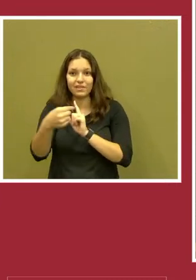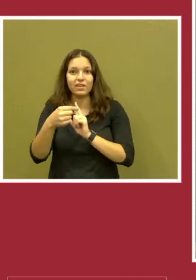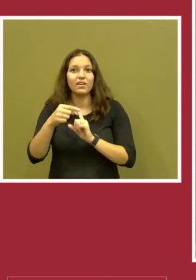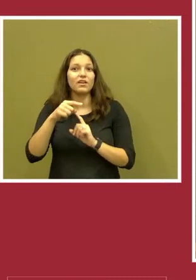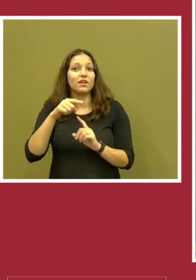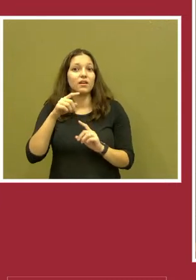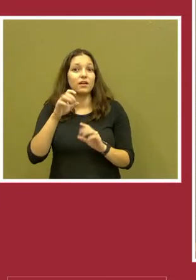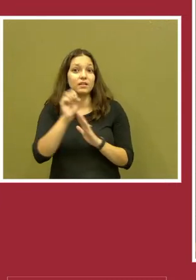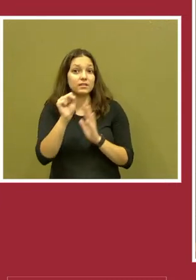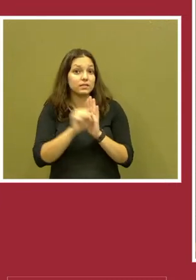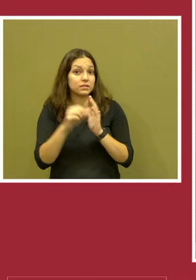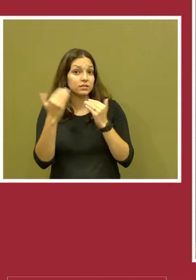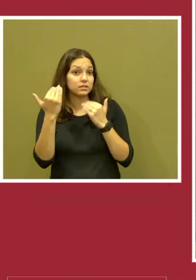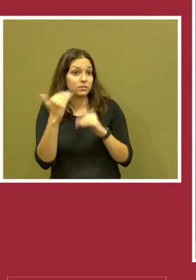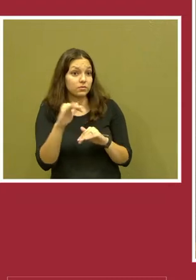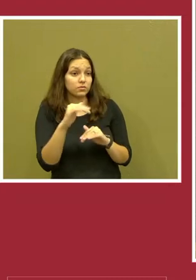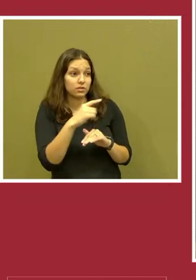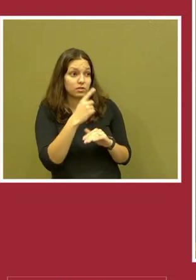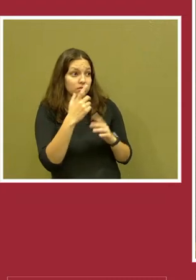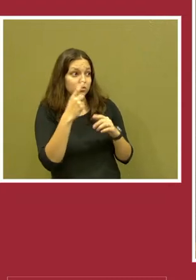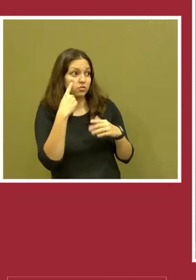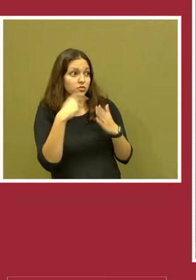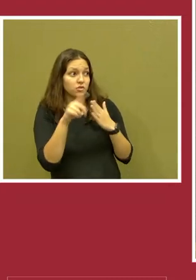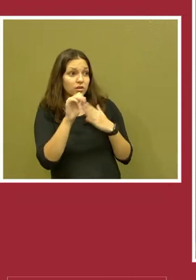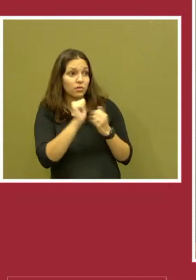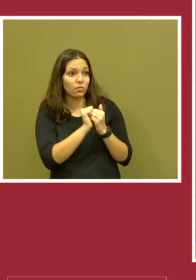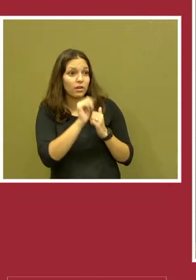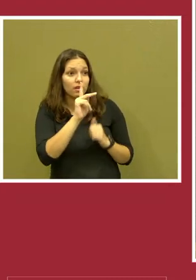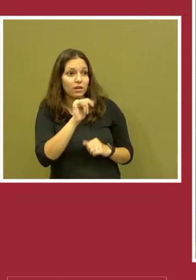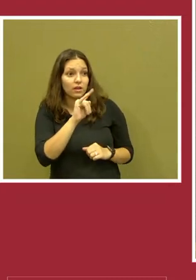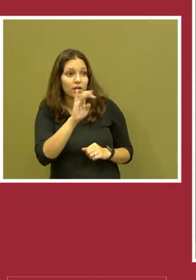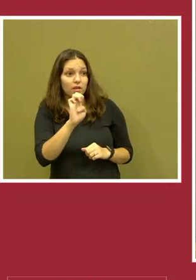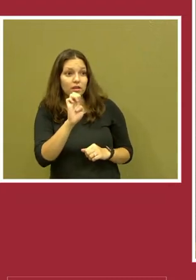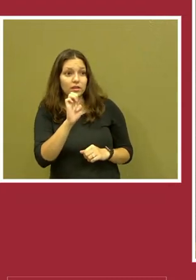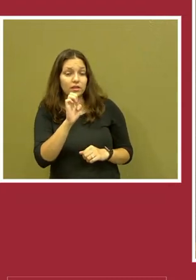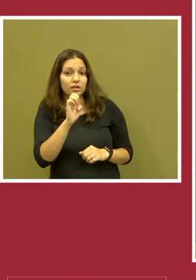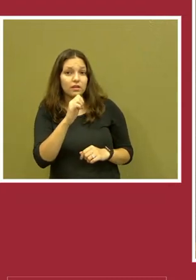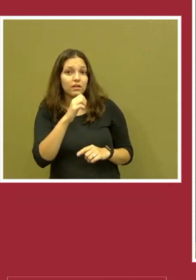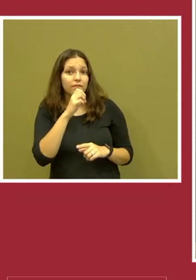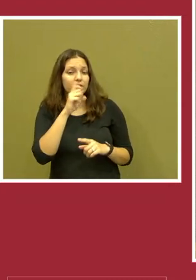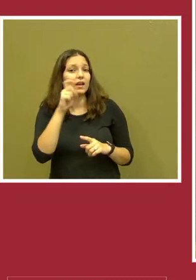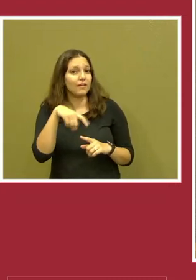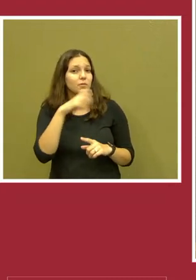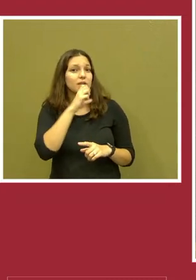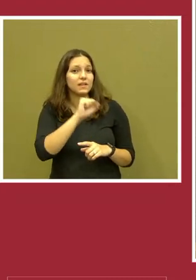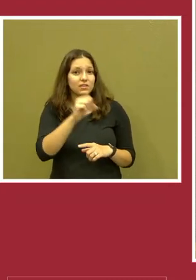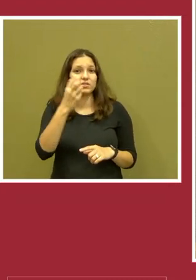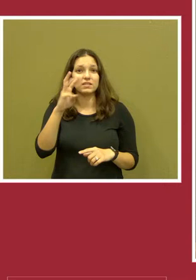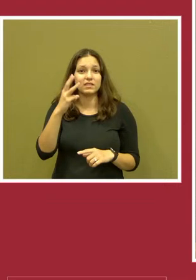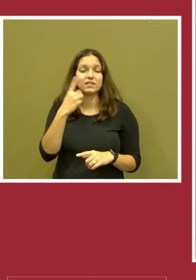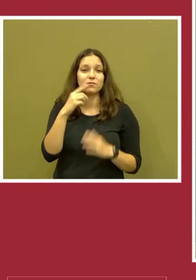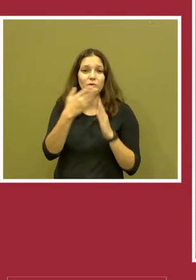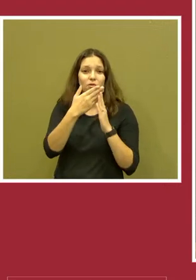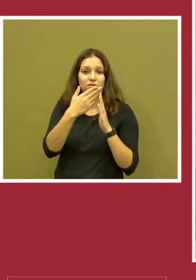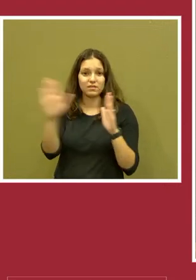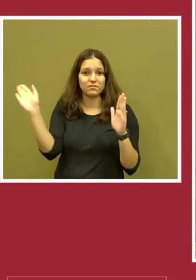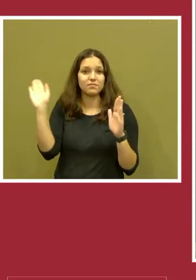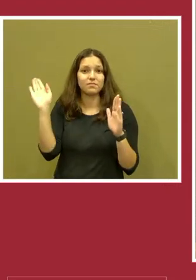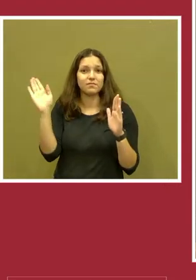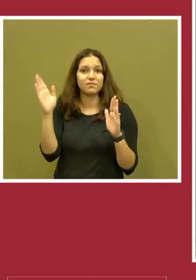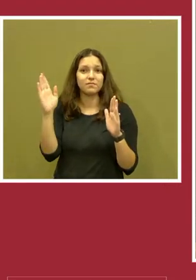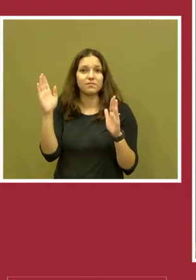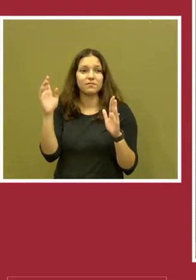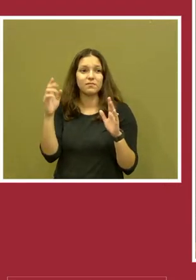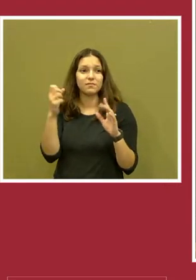to be on a college campus. I'm going to double check with Katie, but I'm pretty sure that's in the state regulation around expanded 16 and expanded options for the state regulation. Yep.